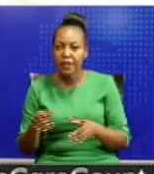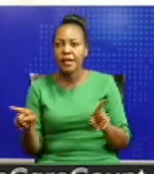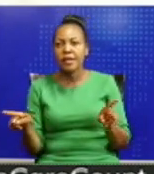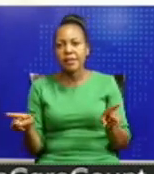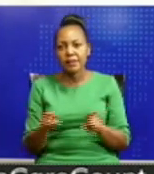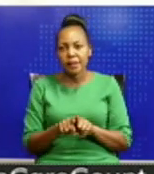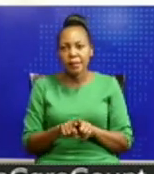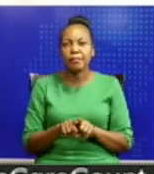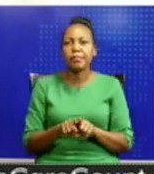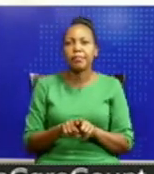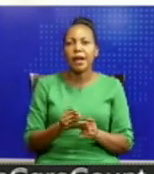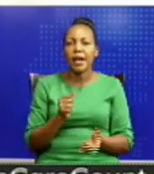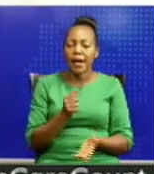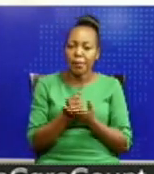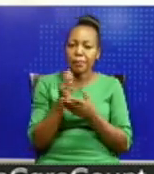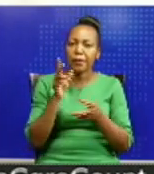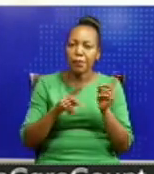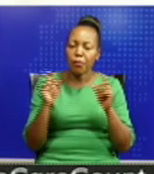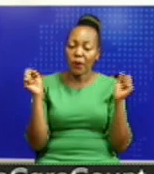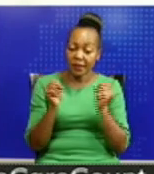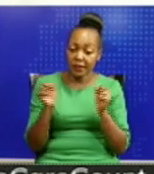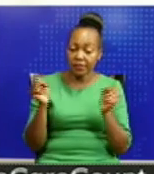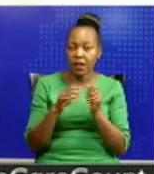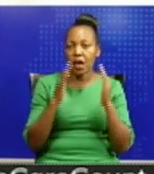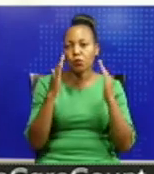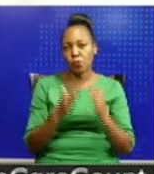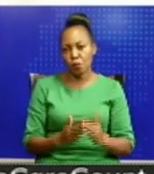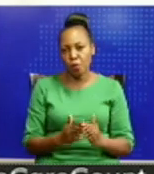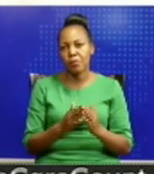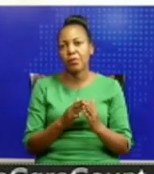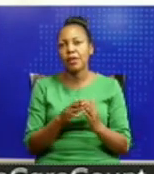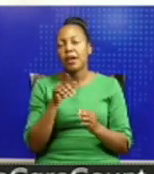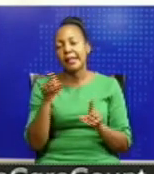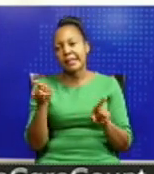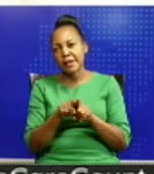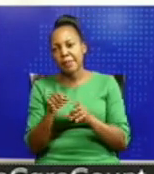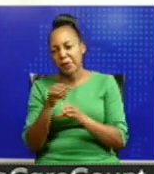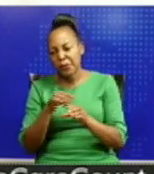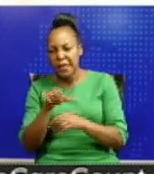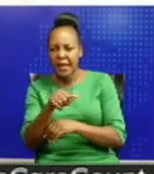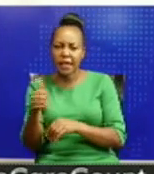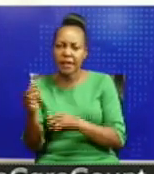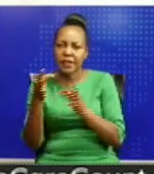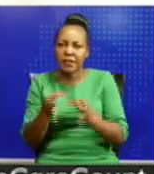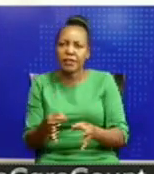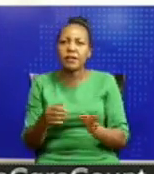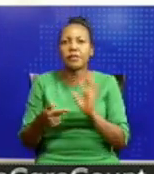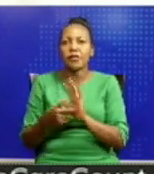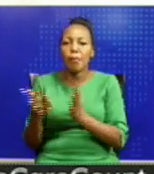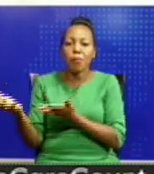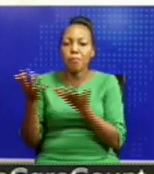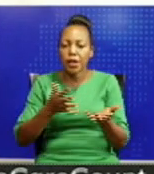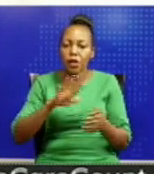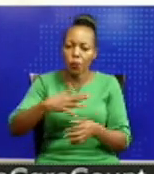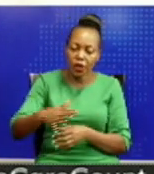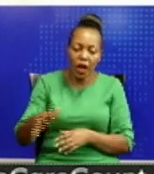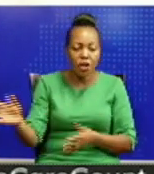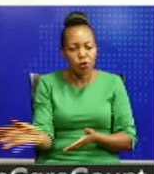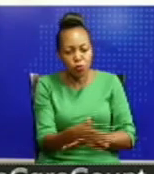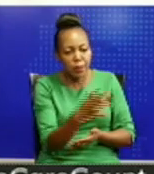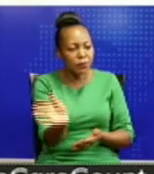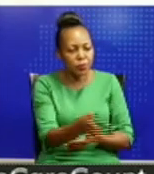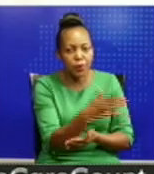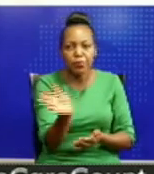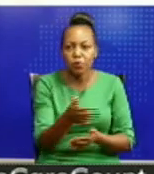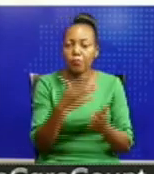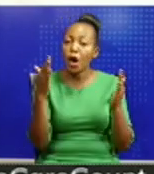nursing those that are sick at home. It can include also other things like fetching water, sweeping the